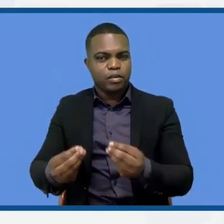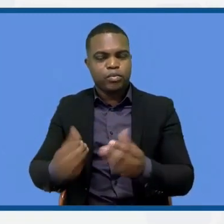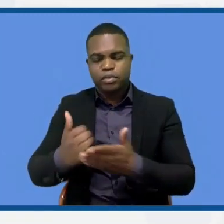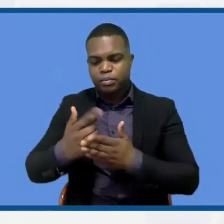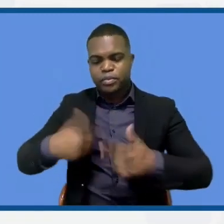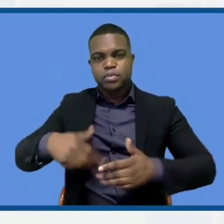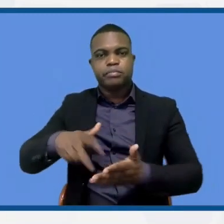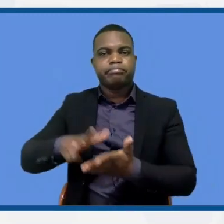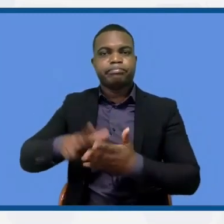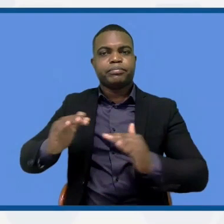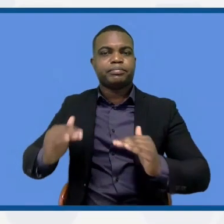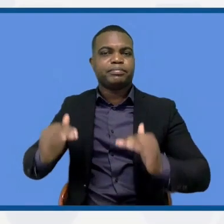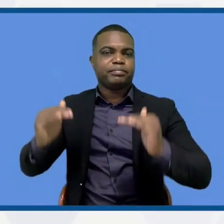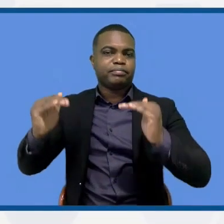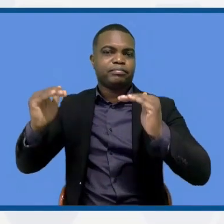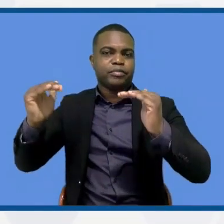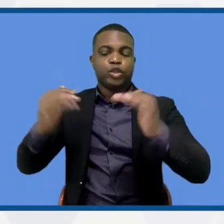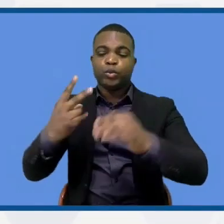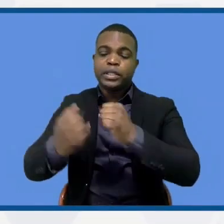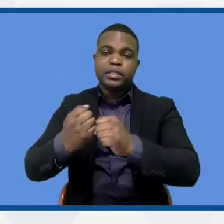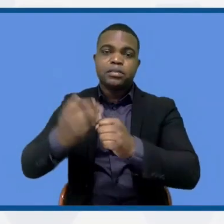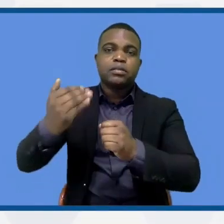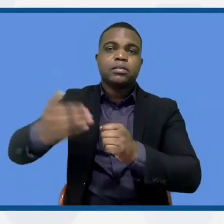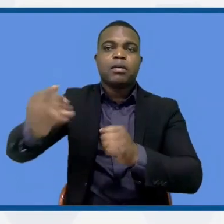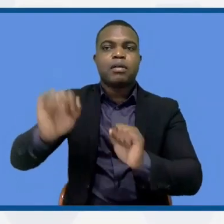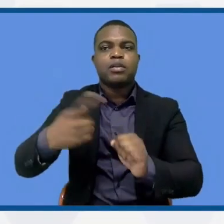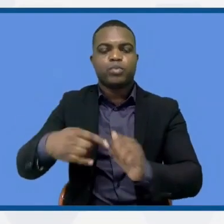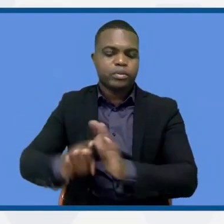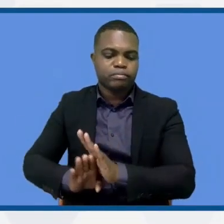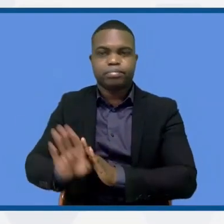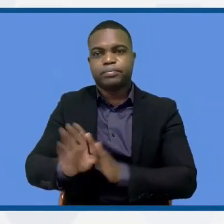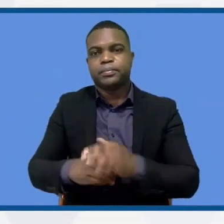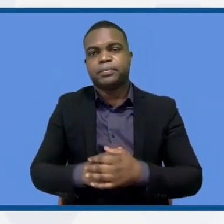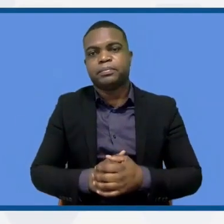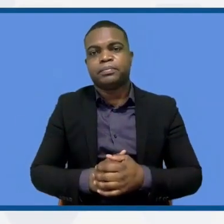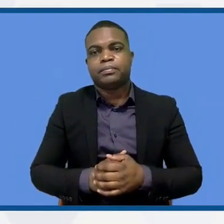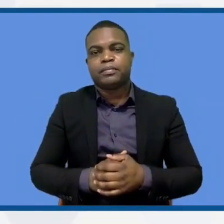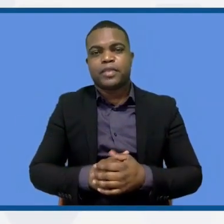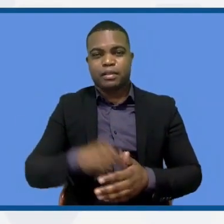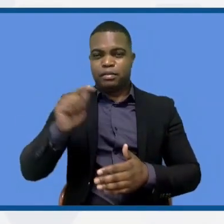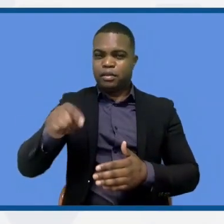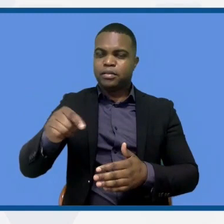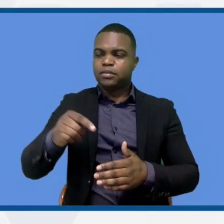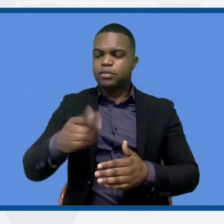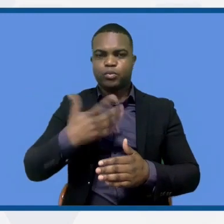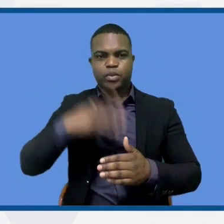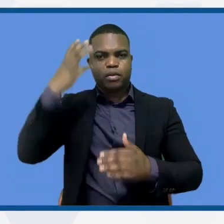taking science and really using regulations to take a whole of government approach to flood risk management. We have the